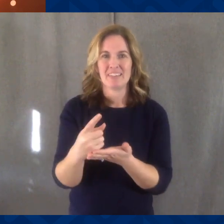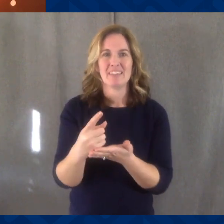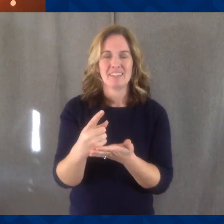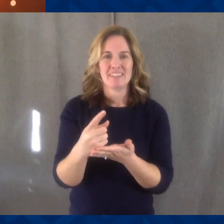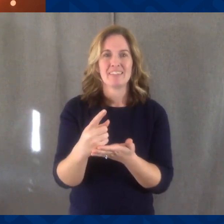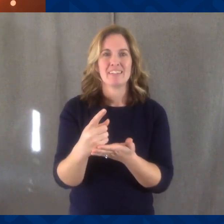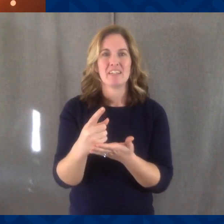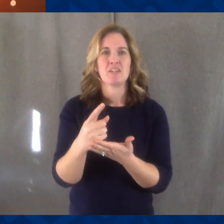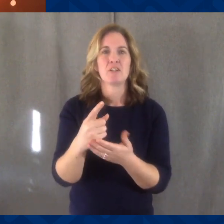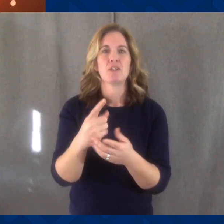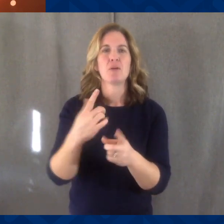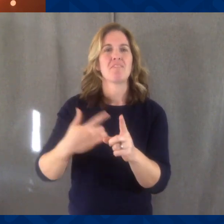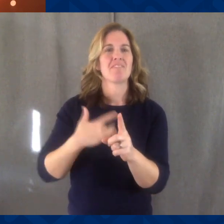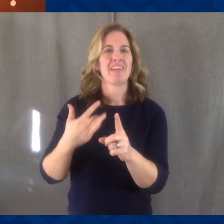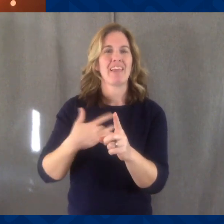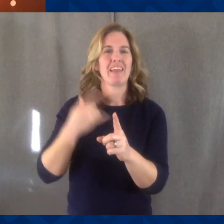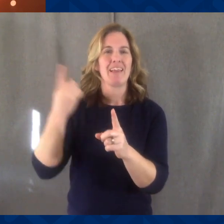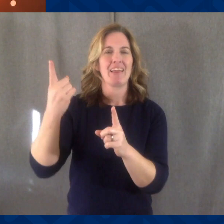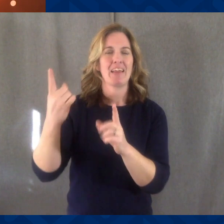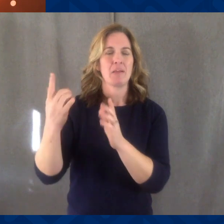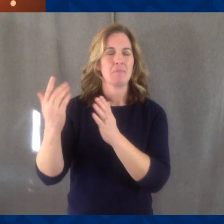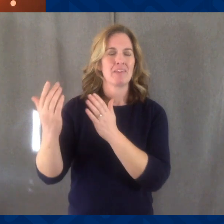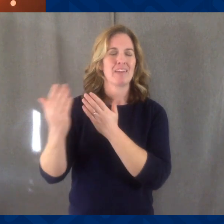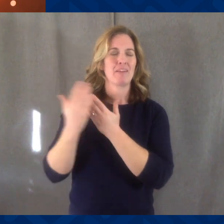that you would feel his nearness.